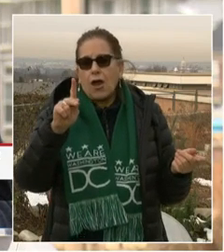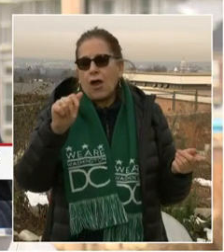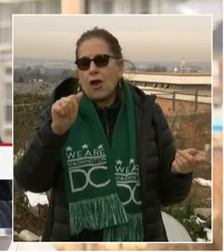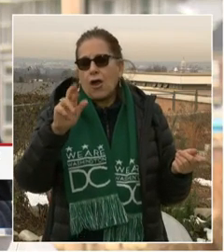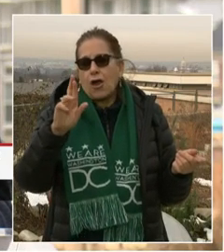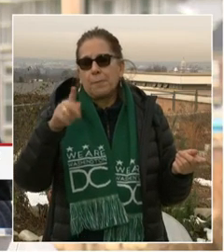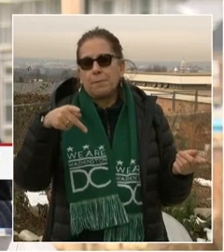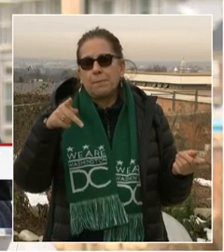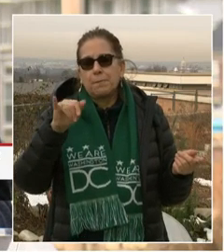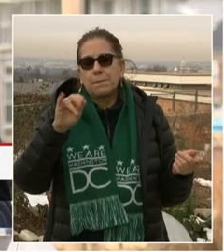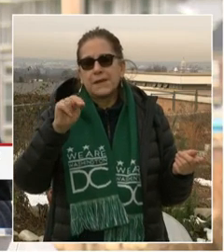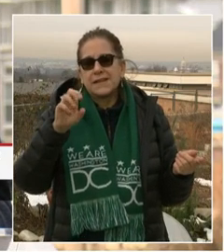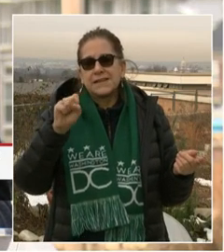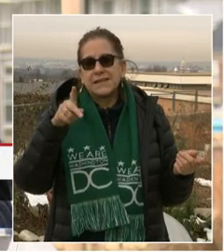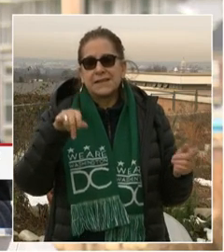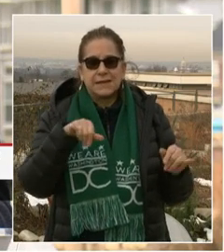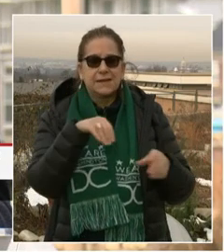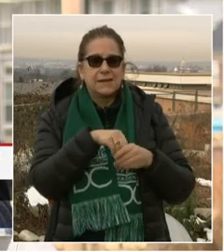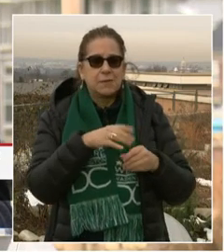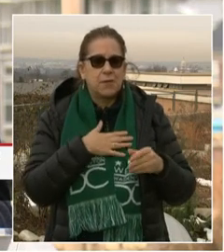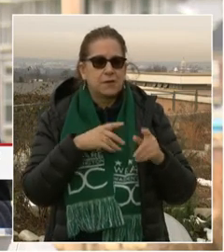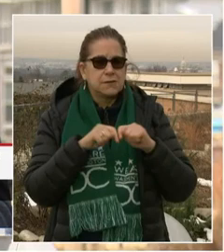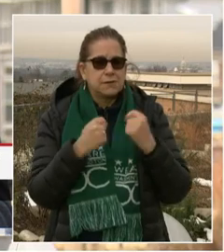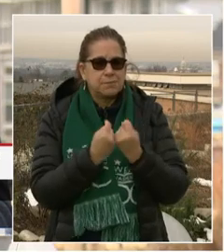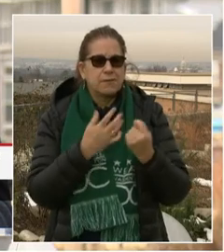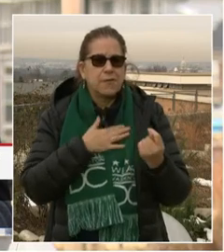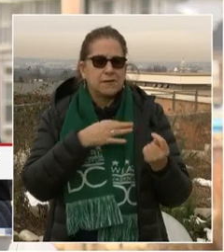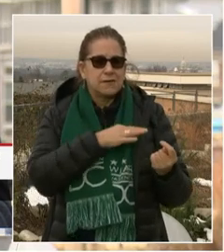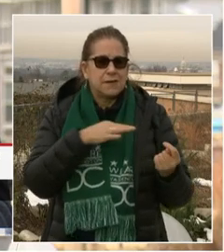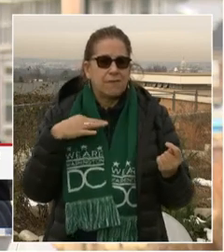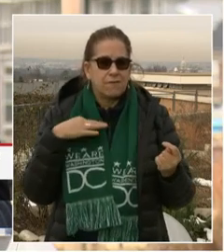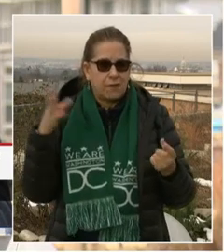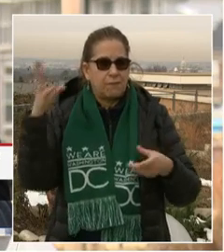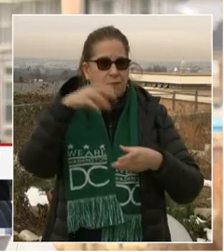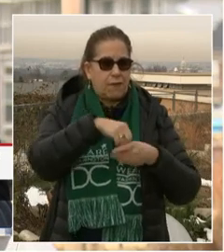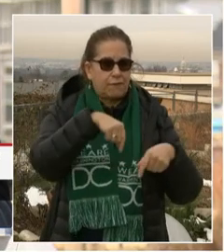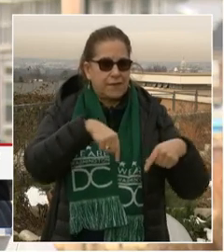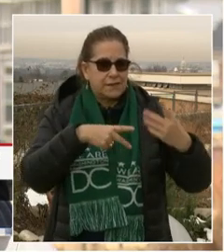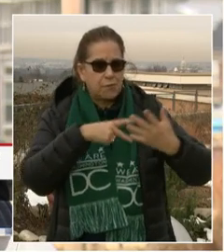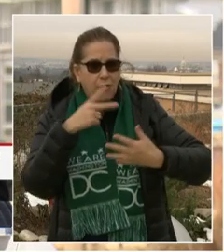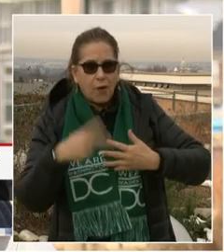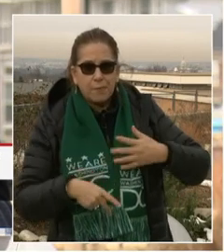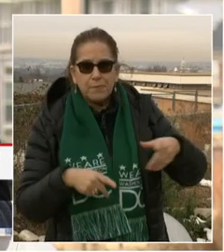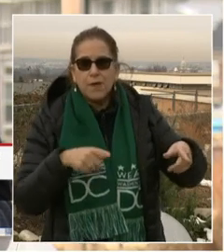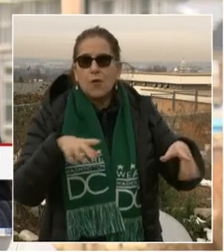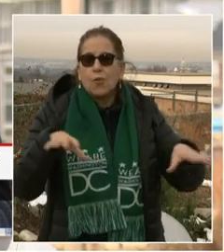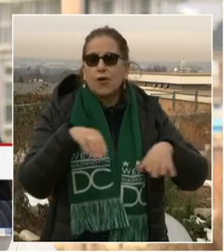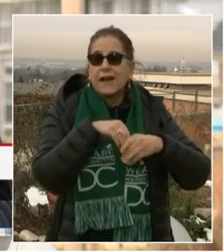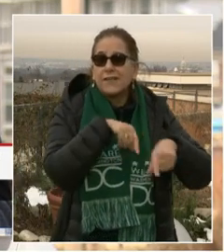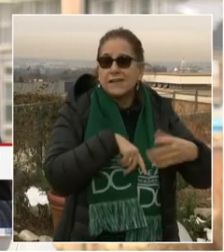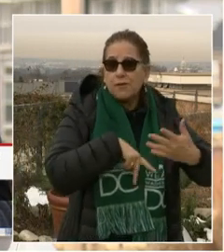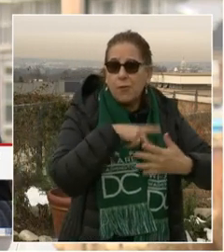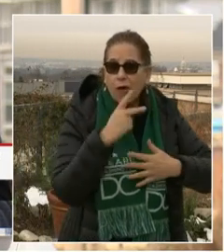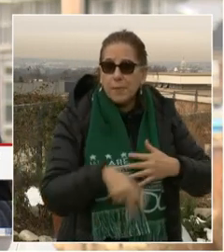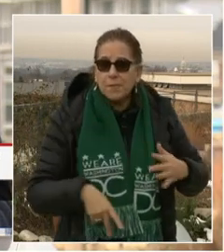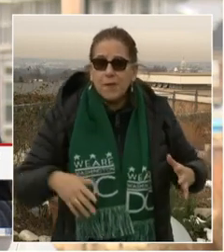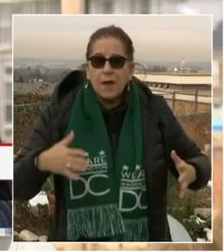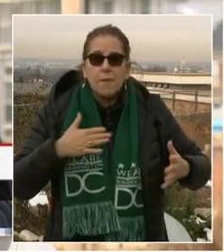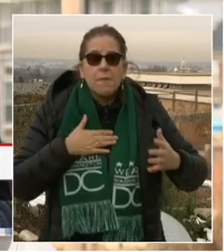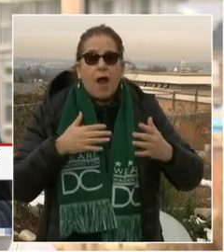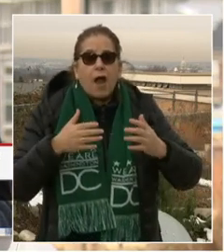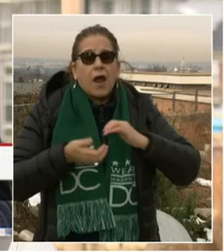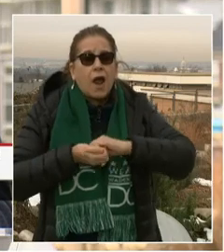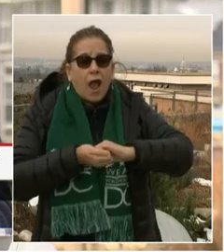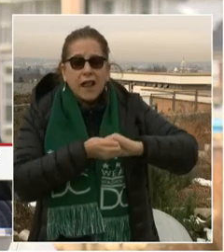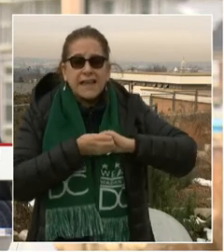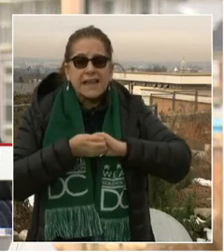to make sure this got incorporated into the budget. Thank my colleagues at the council for supporting my efforts here. We want to make